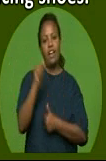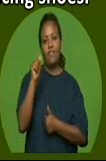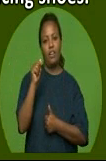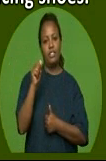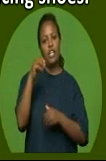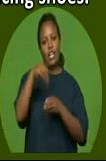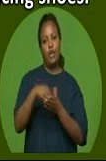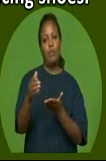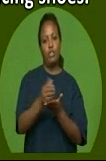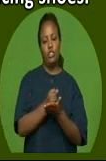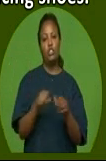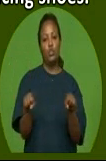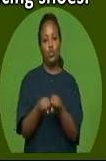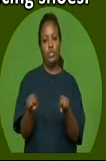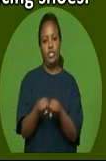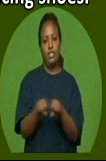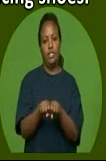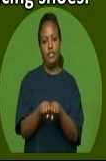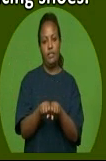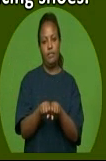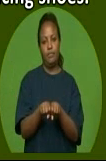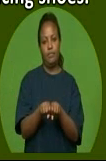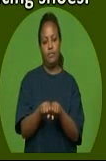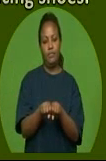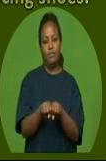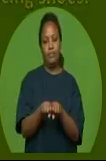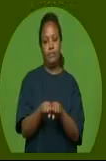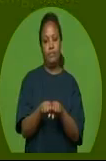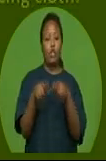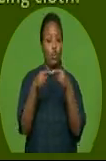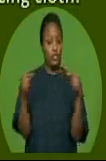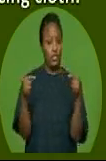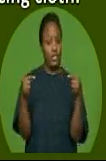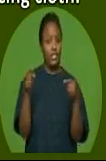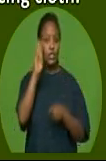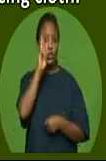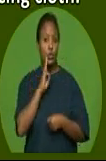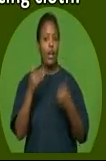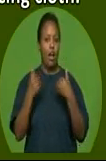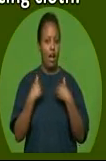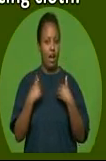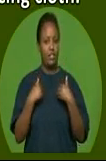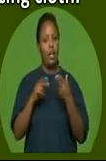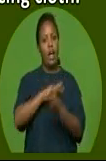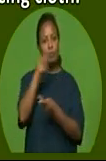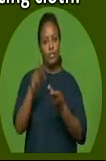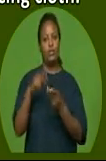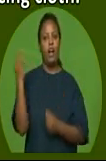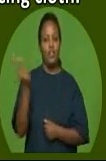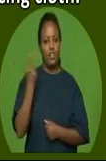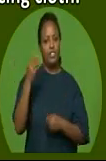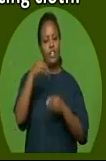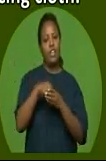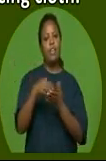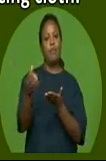absolute disadvantage in producing shoes. Contrary, Sudan has